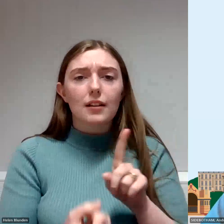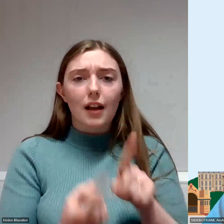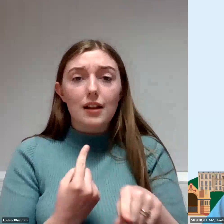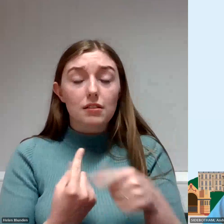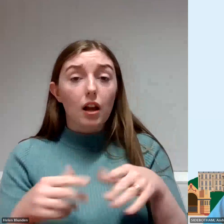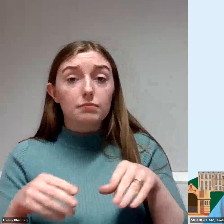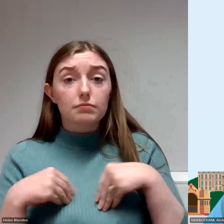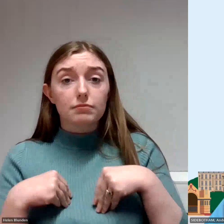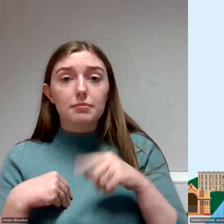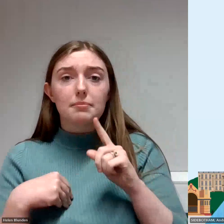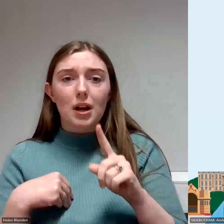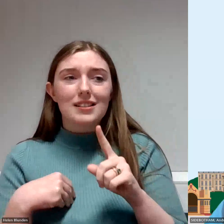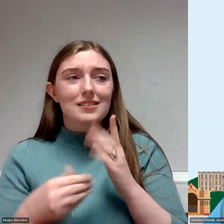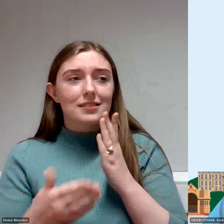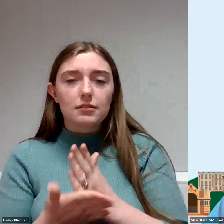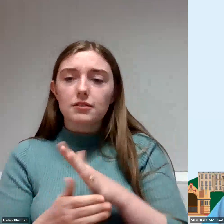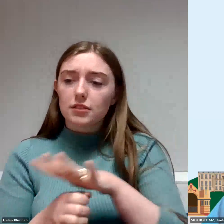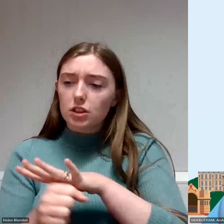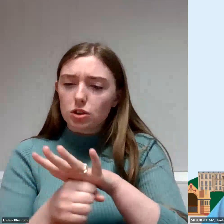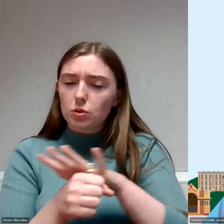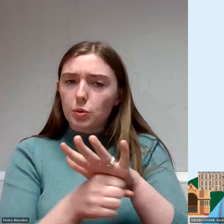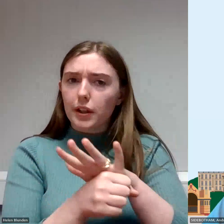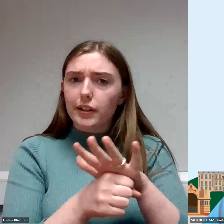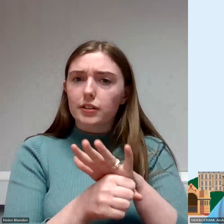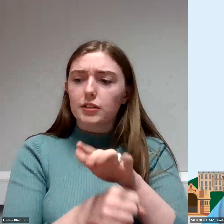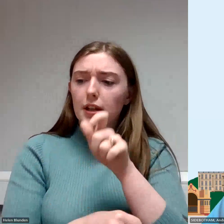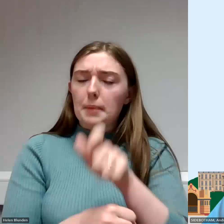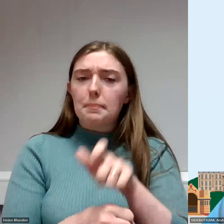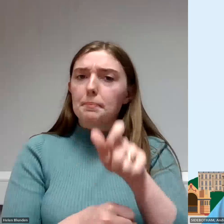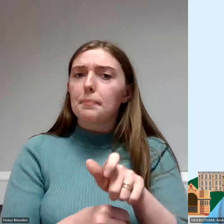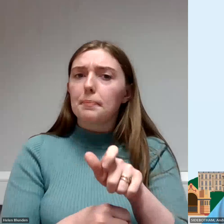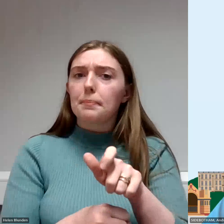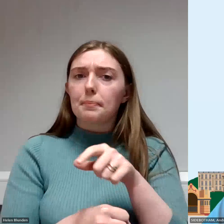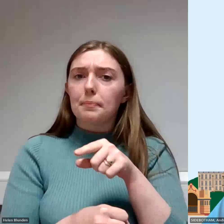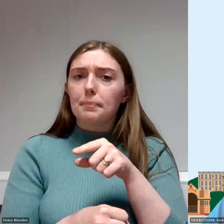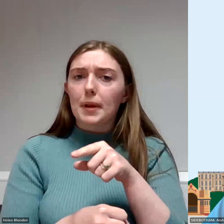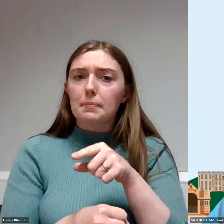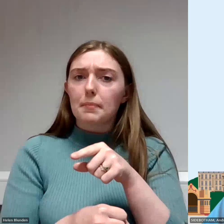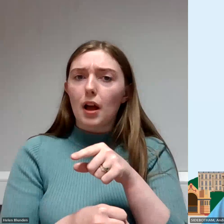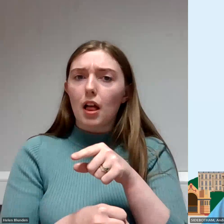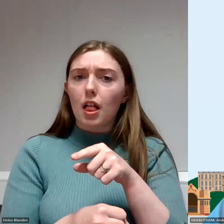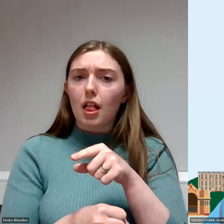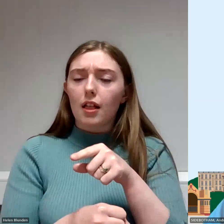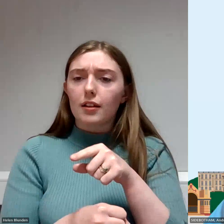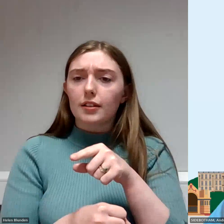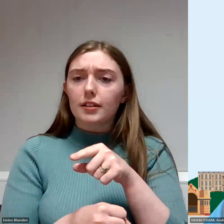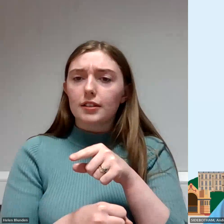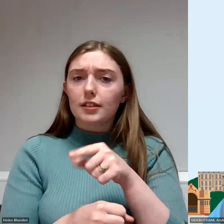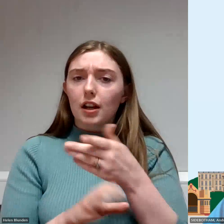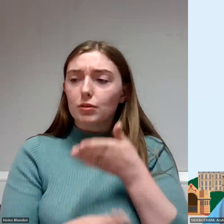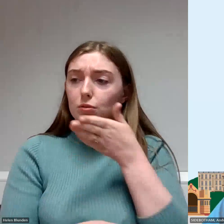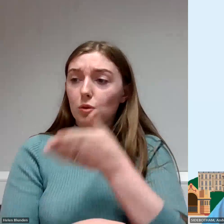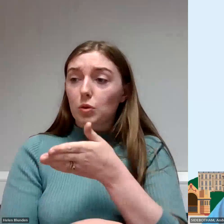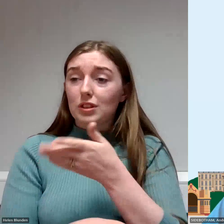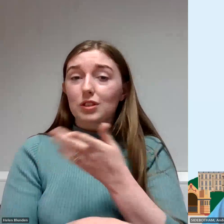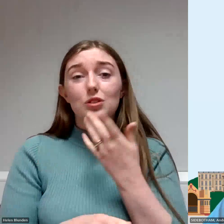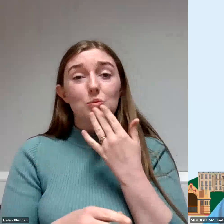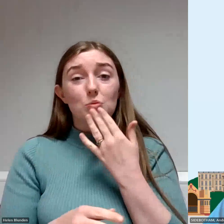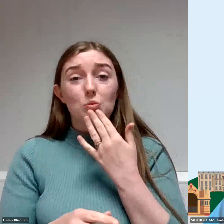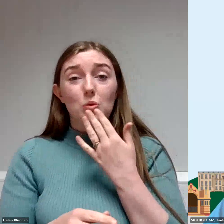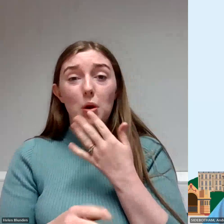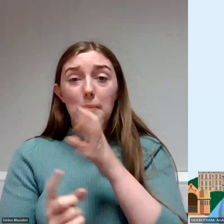obviously situations where people are presenting in the wrong environment there, i.e.